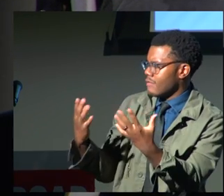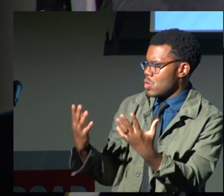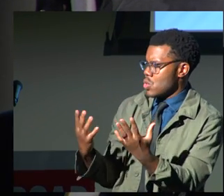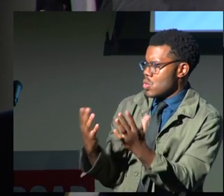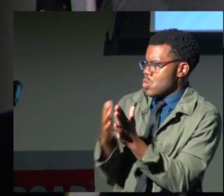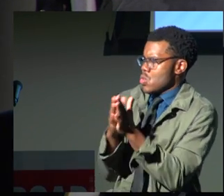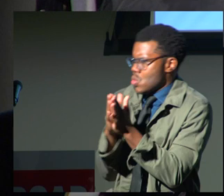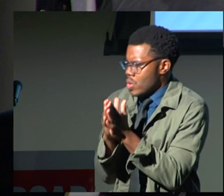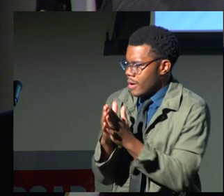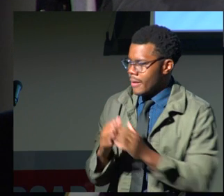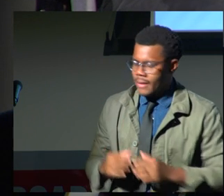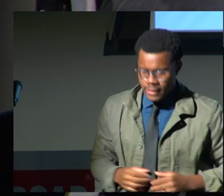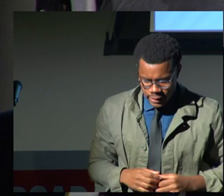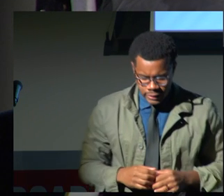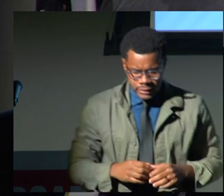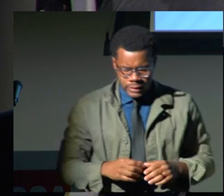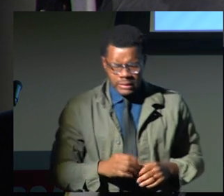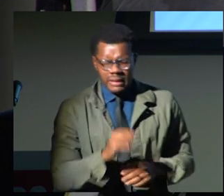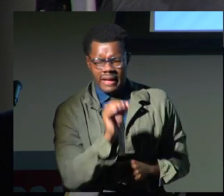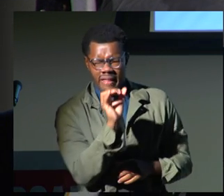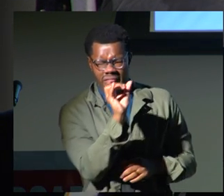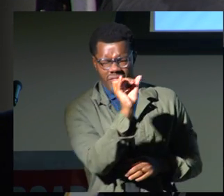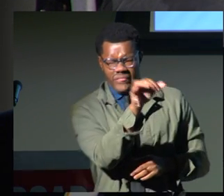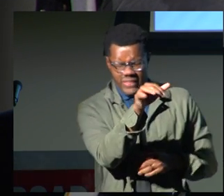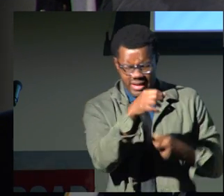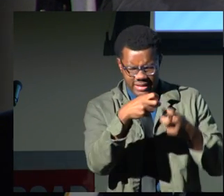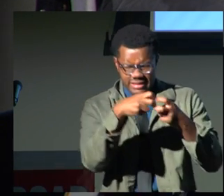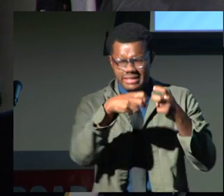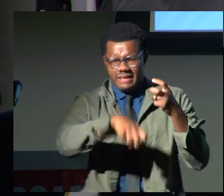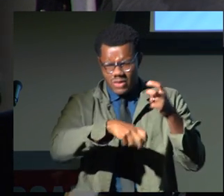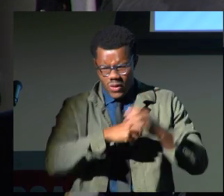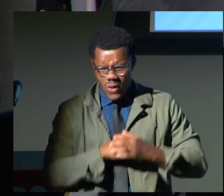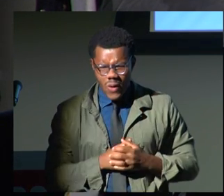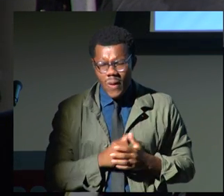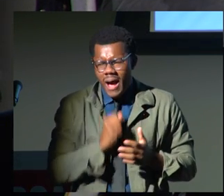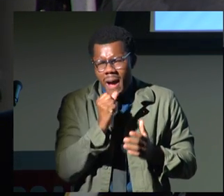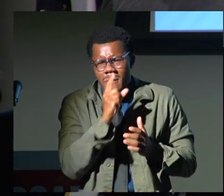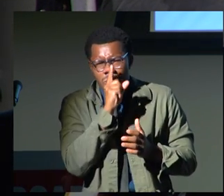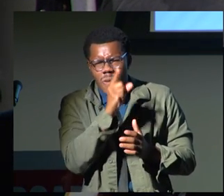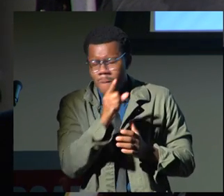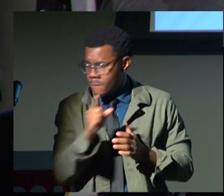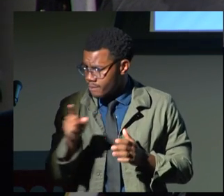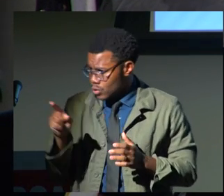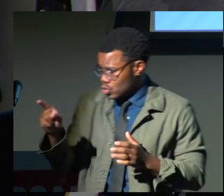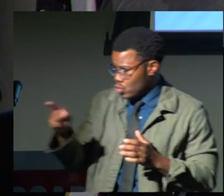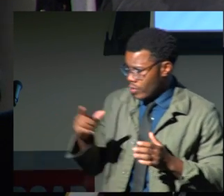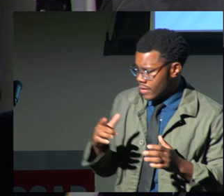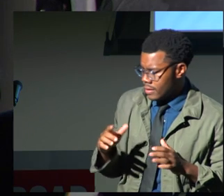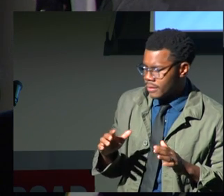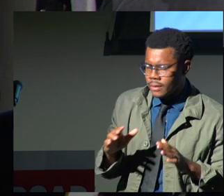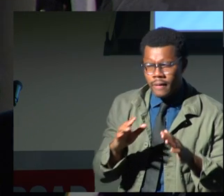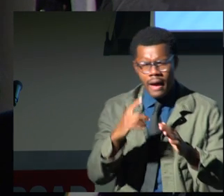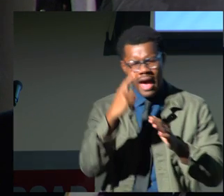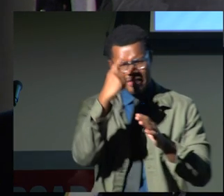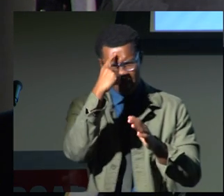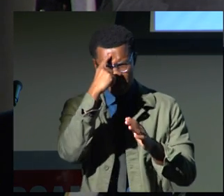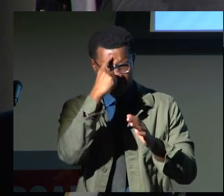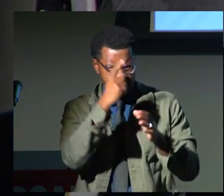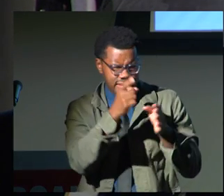that's a tough question. I'm not sure. You think artists that have inspired you more? I think individual